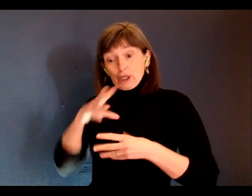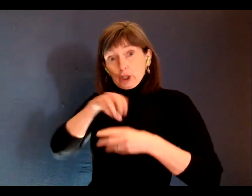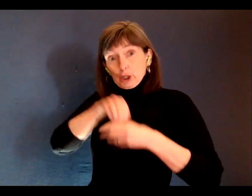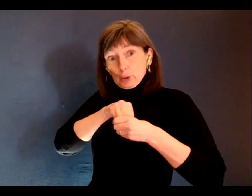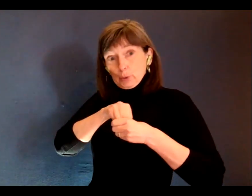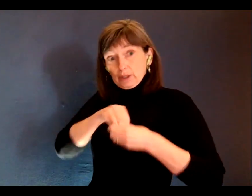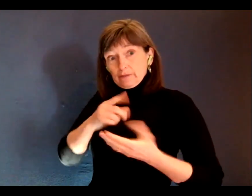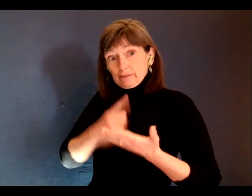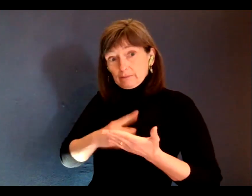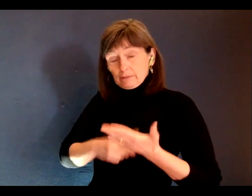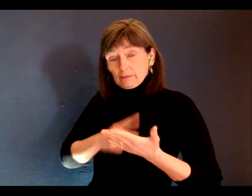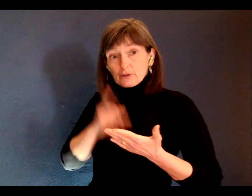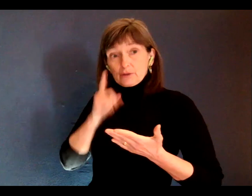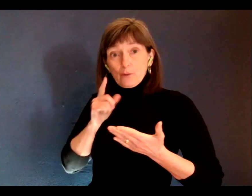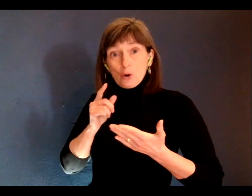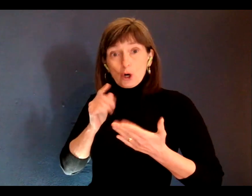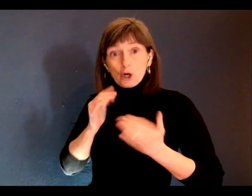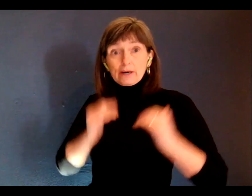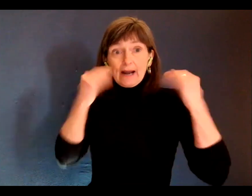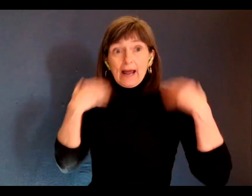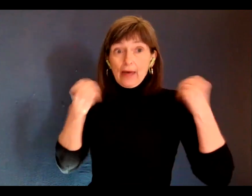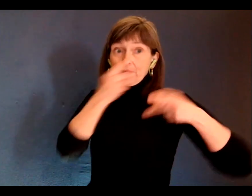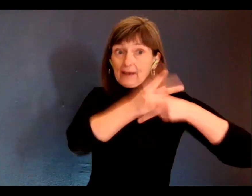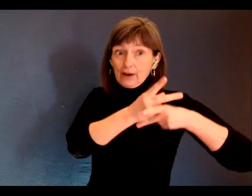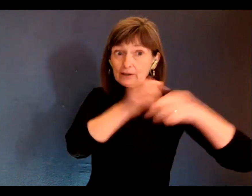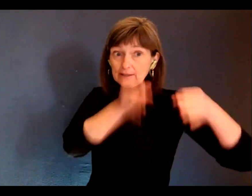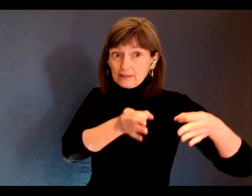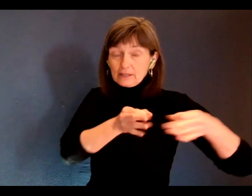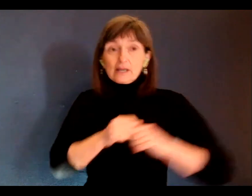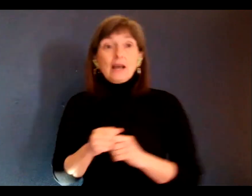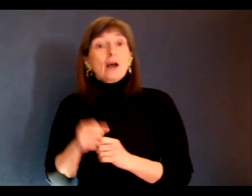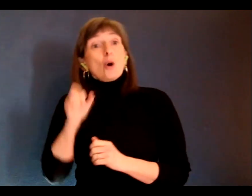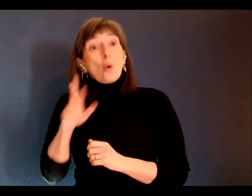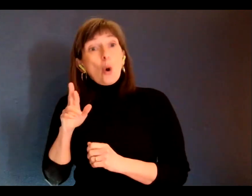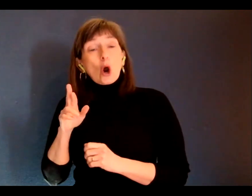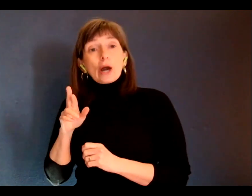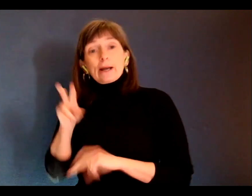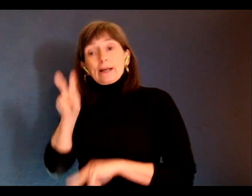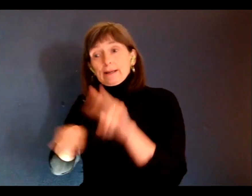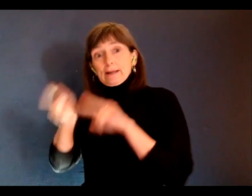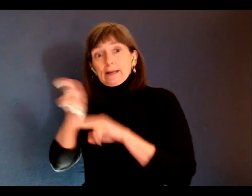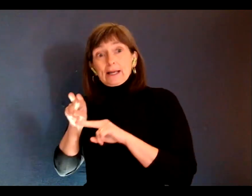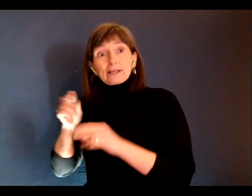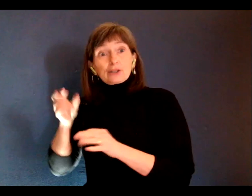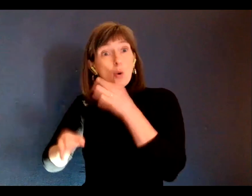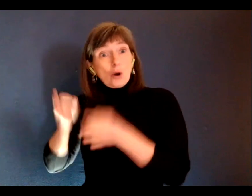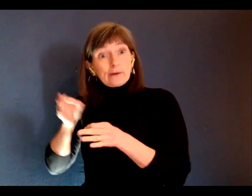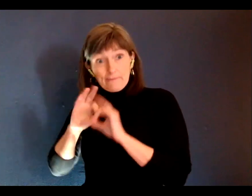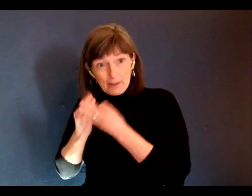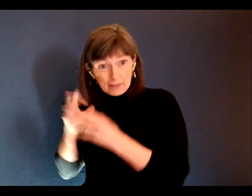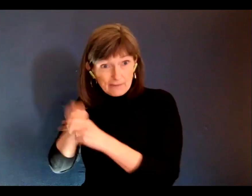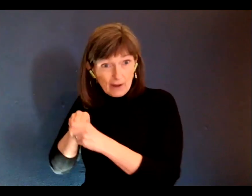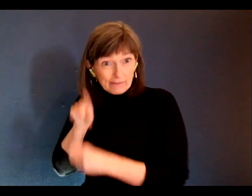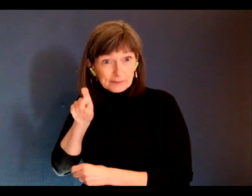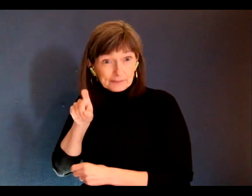healthcare directives? And are they members of a capacity hearing? So can't really